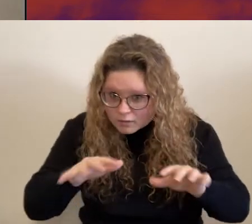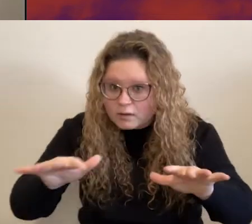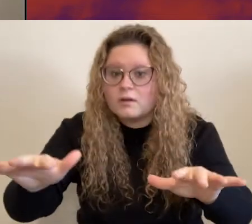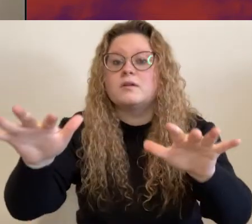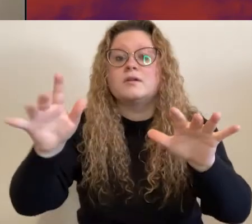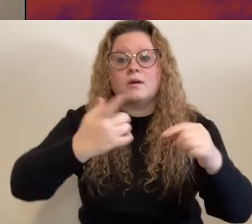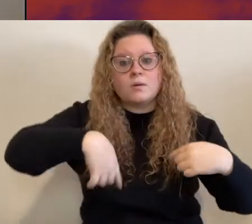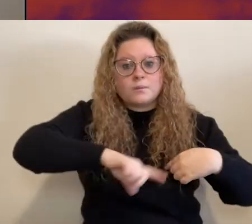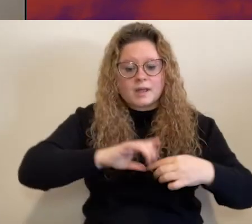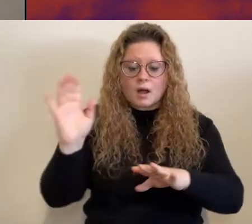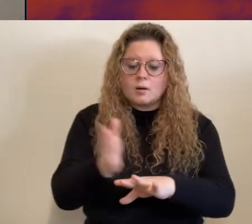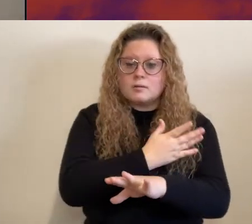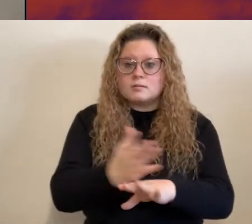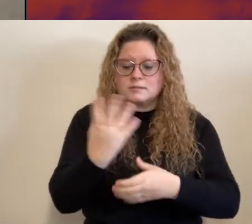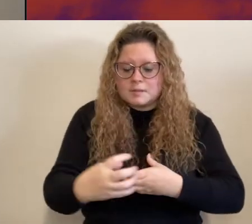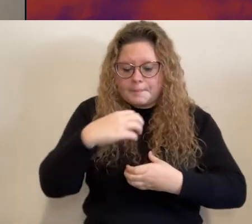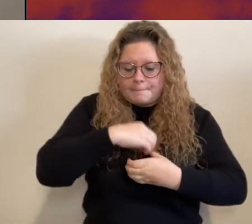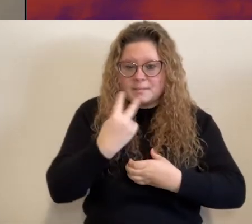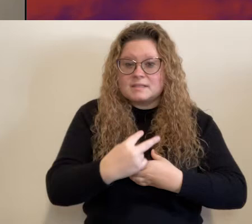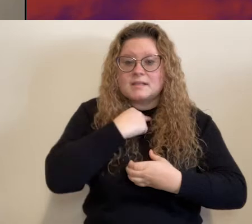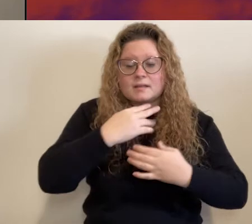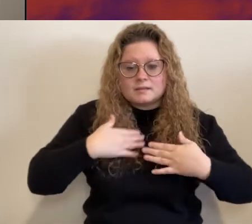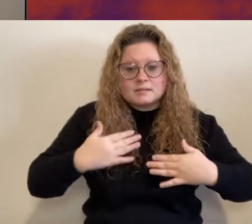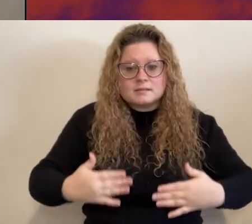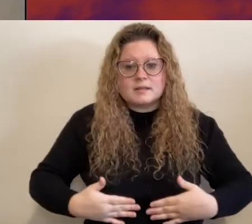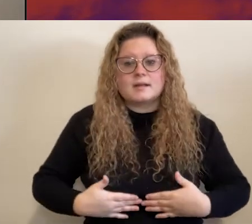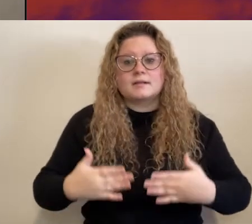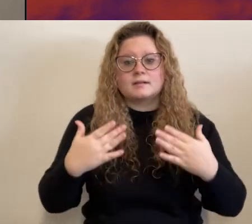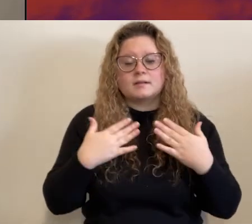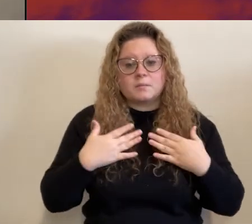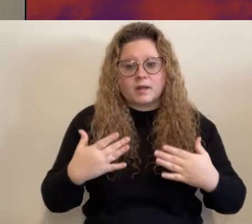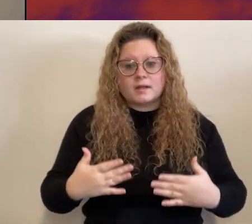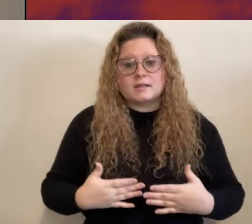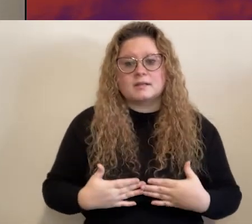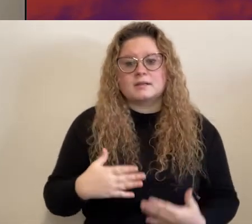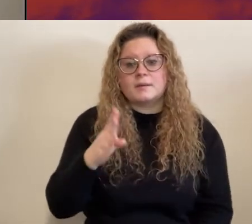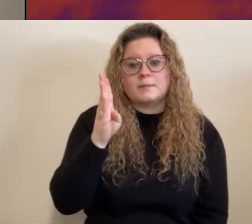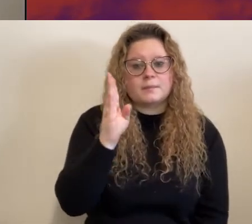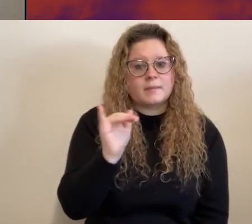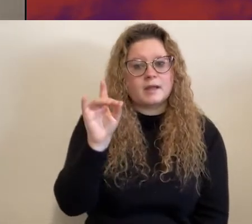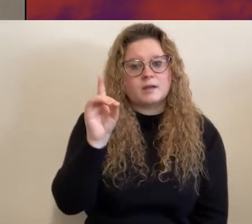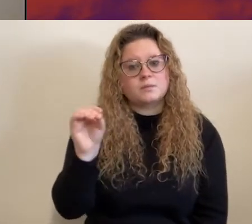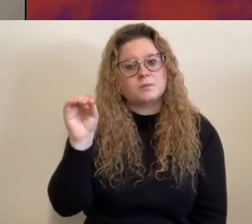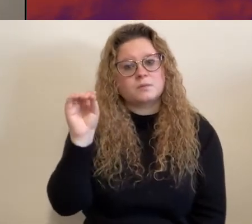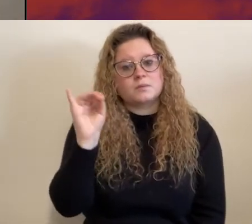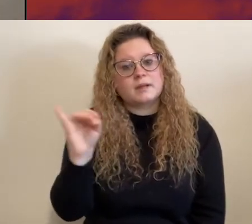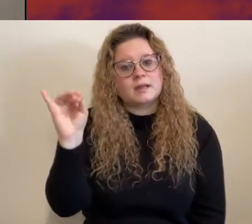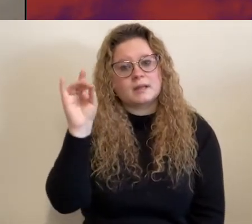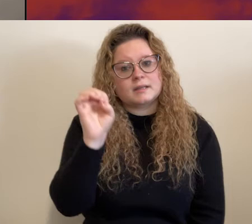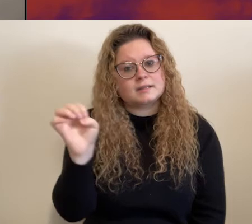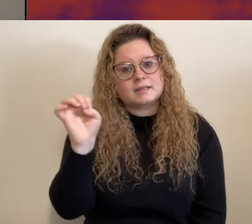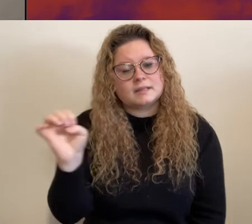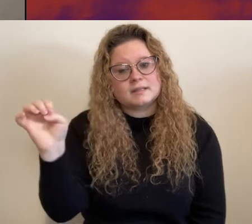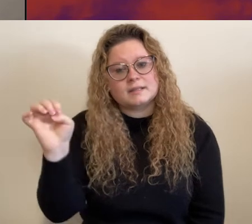our bodies. Bodies. Baidu, baidu, I be.